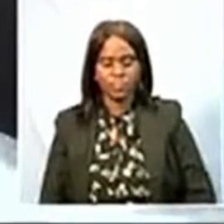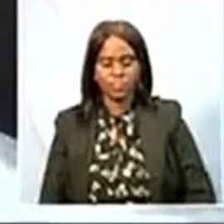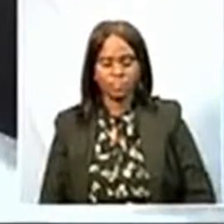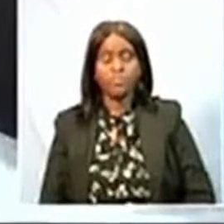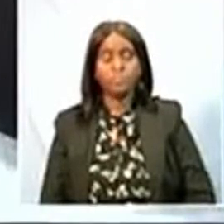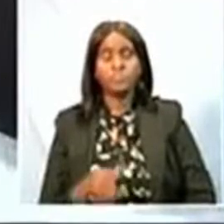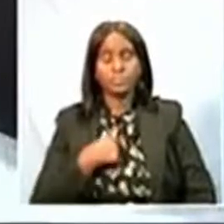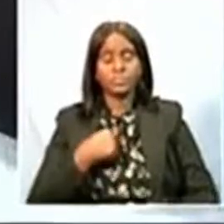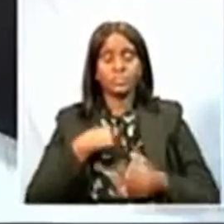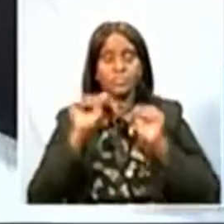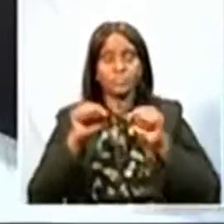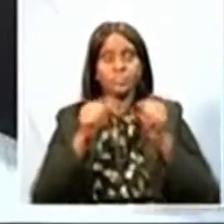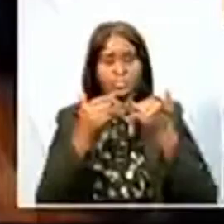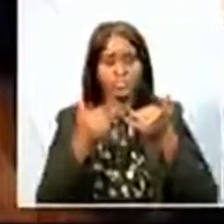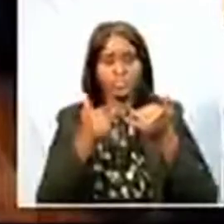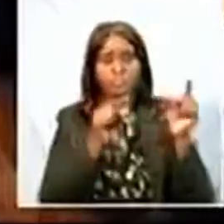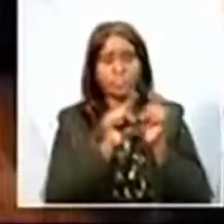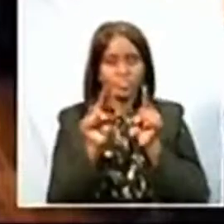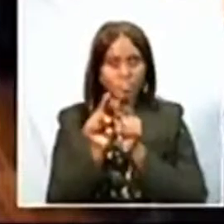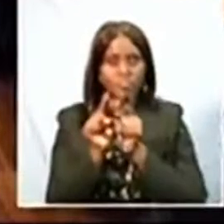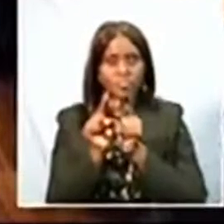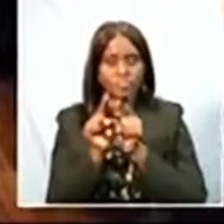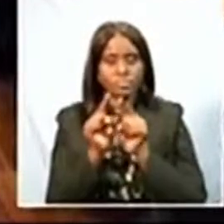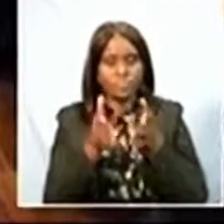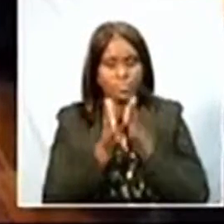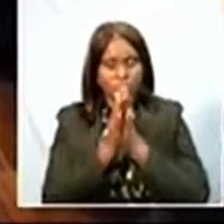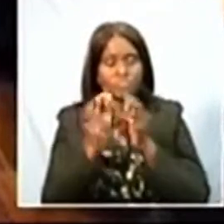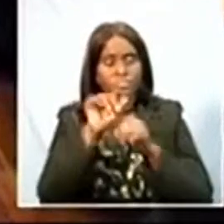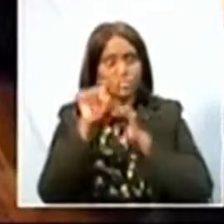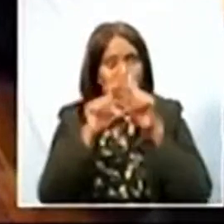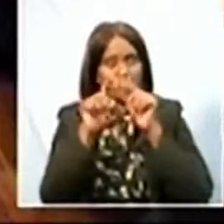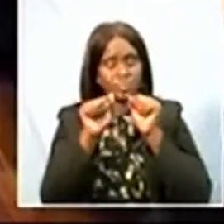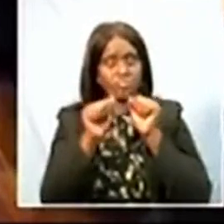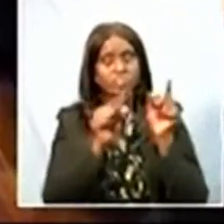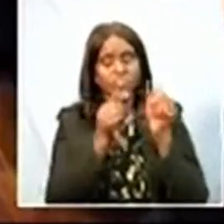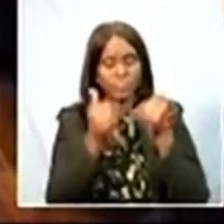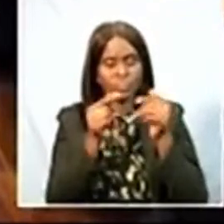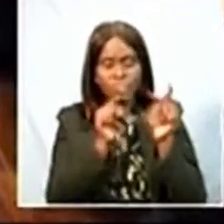I can now also ask questions.